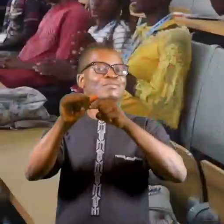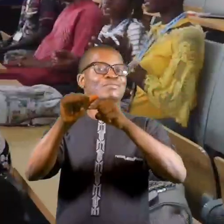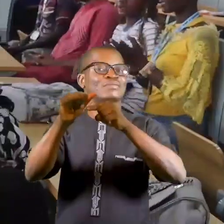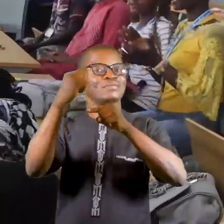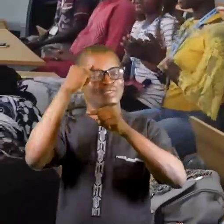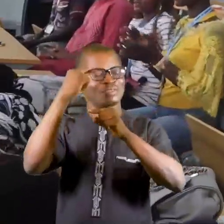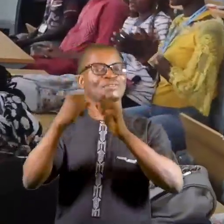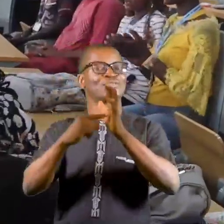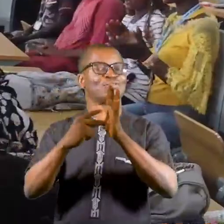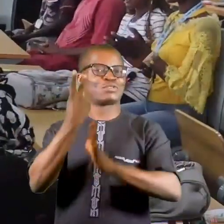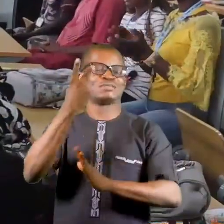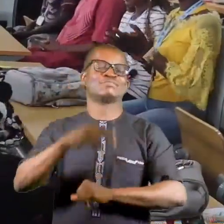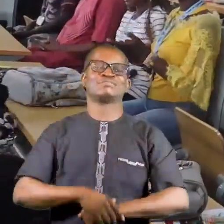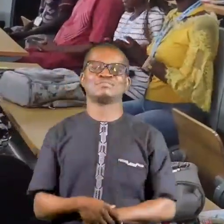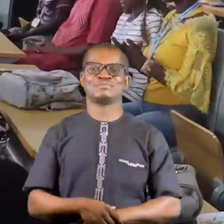plans.